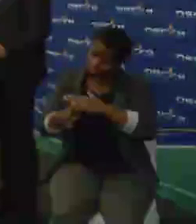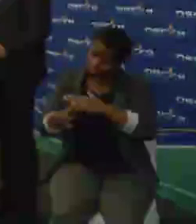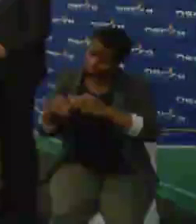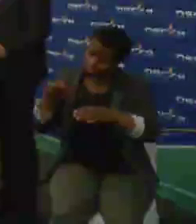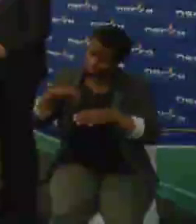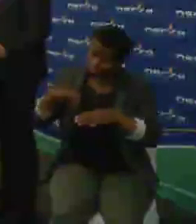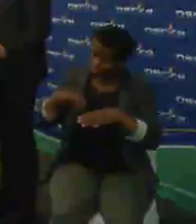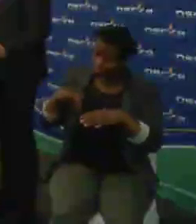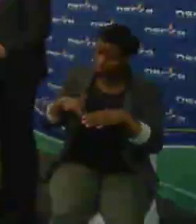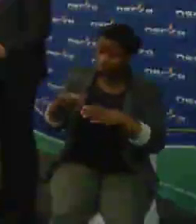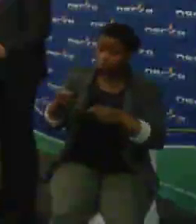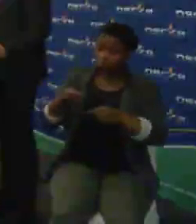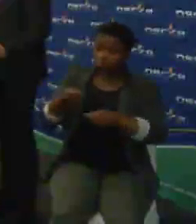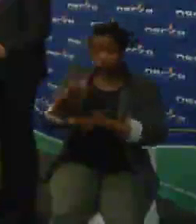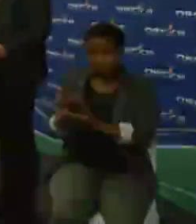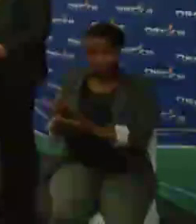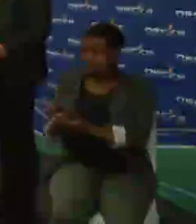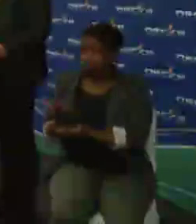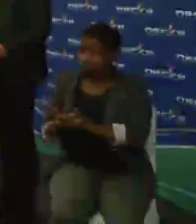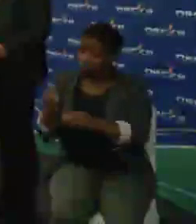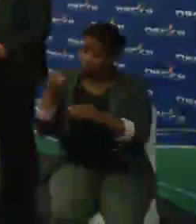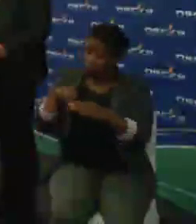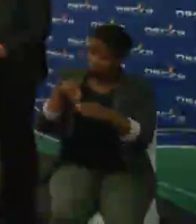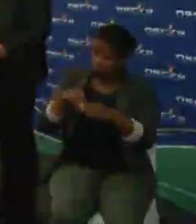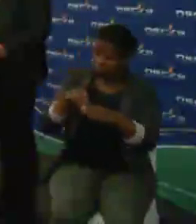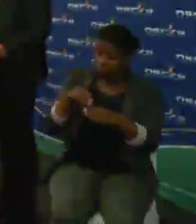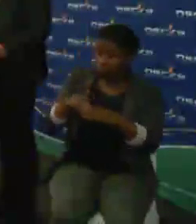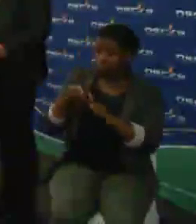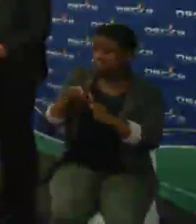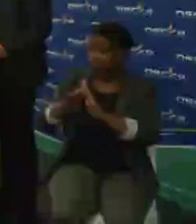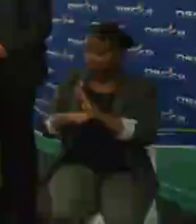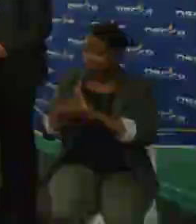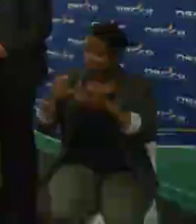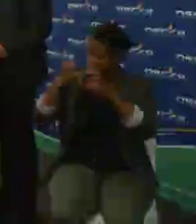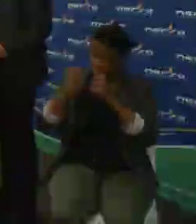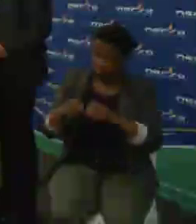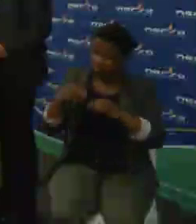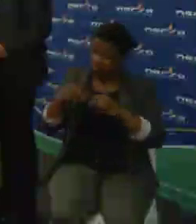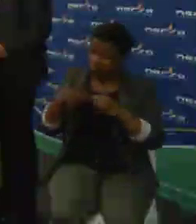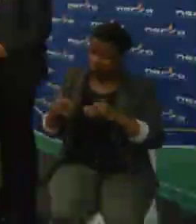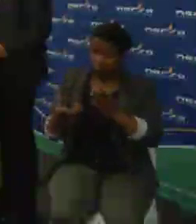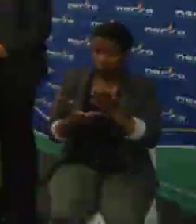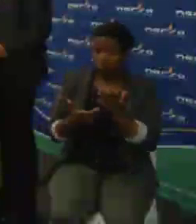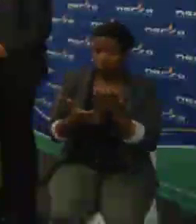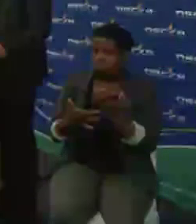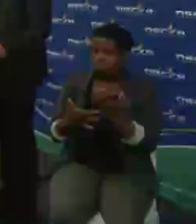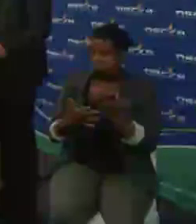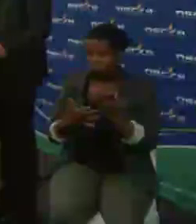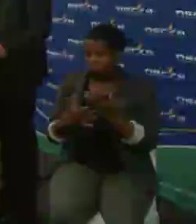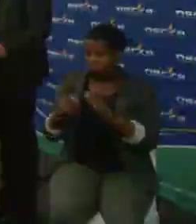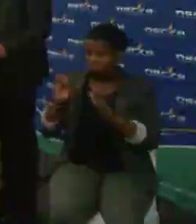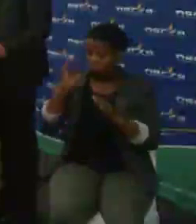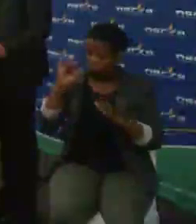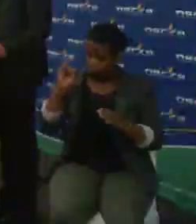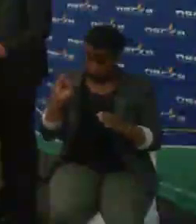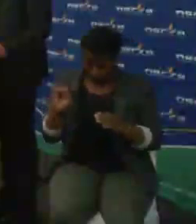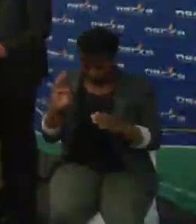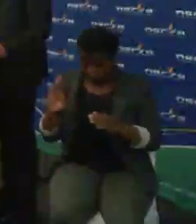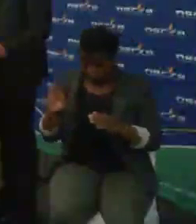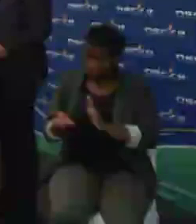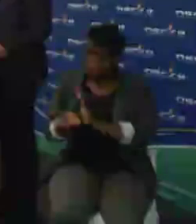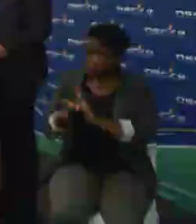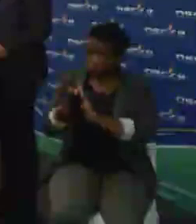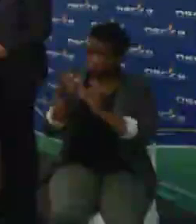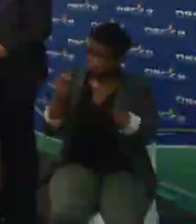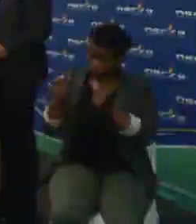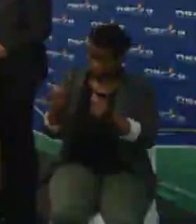for. This means that hefty tariff increases may actually undermine Eskom's own business model. If price increases result